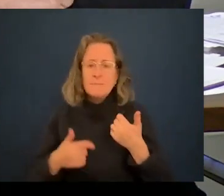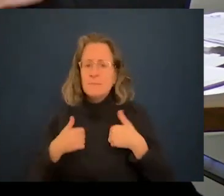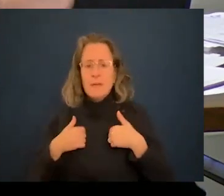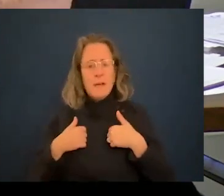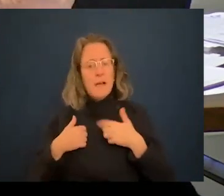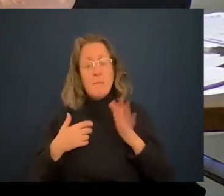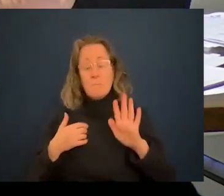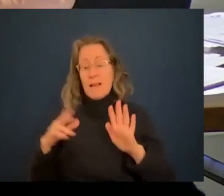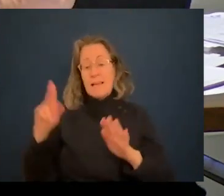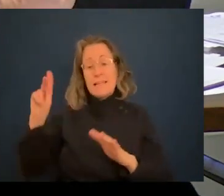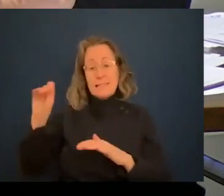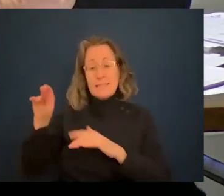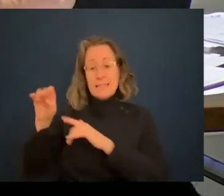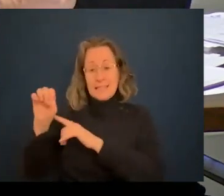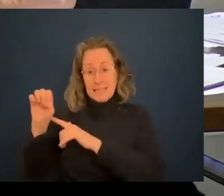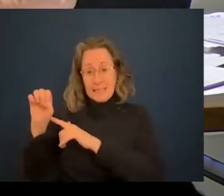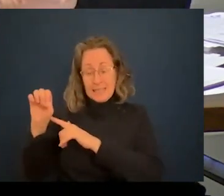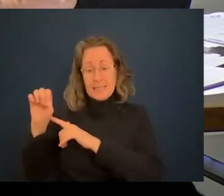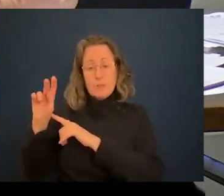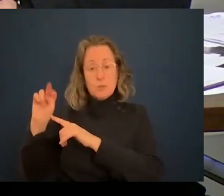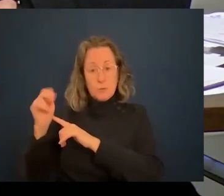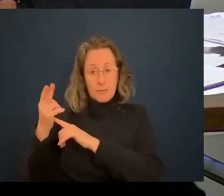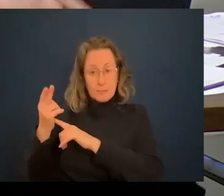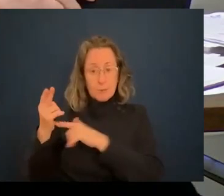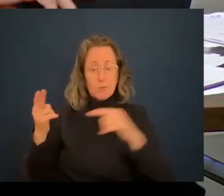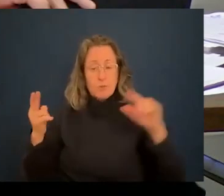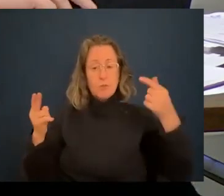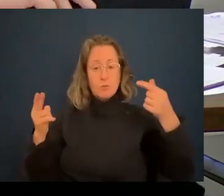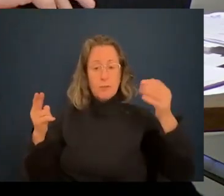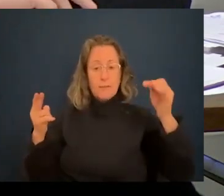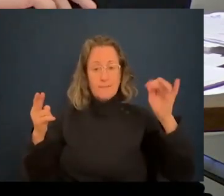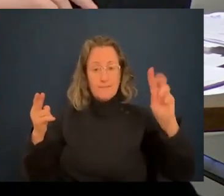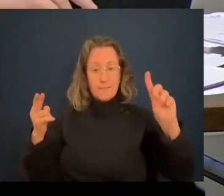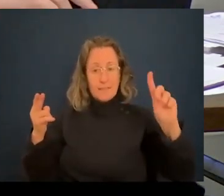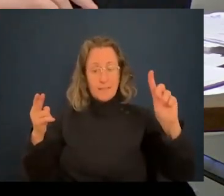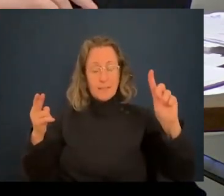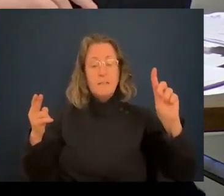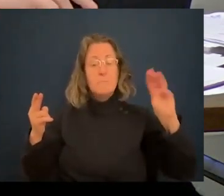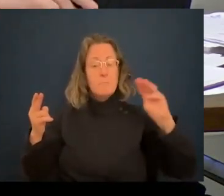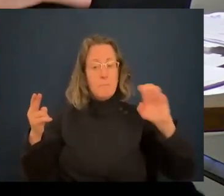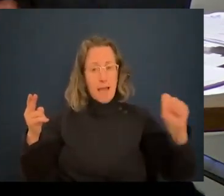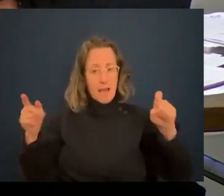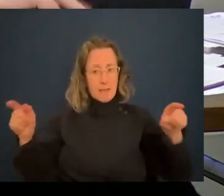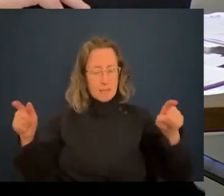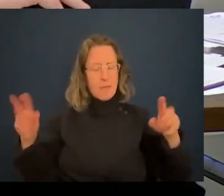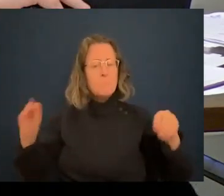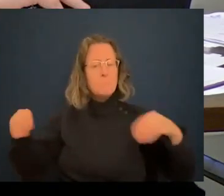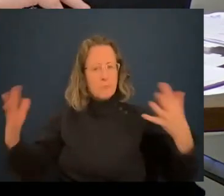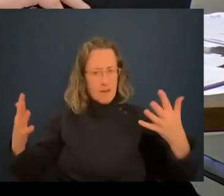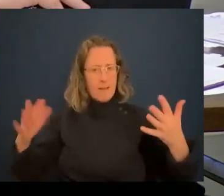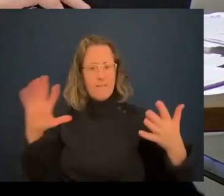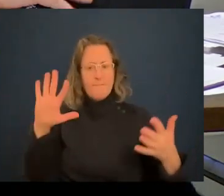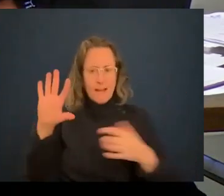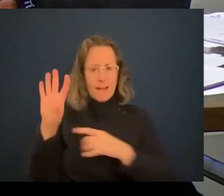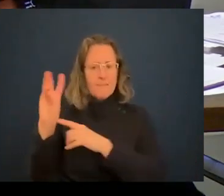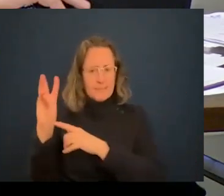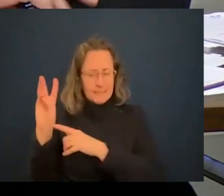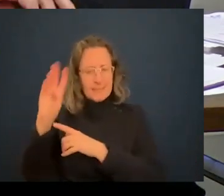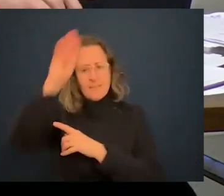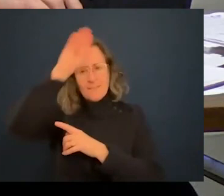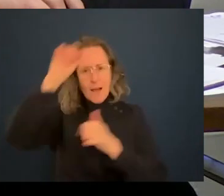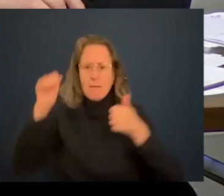Hampshire and Greenfield Mass those are my two guarantees I I know my other